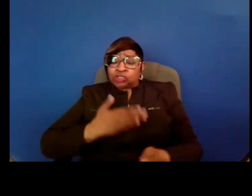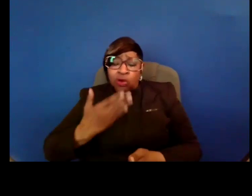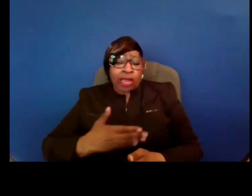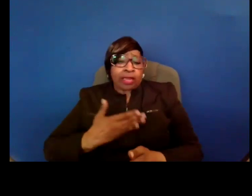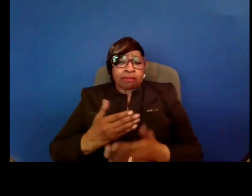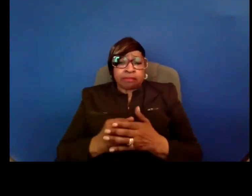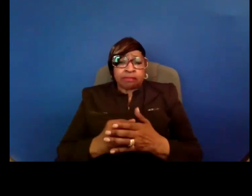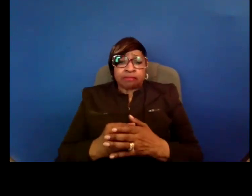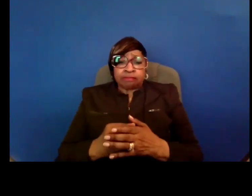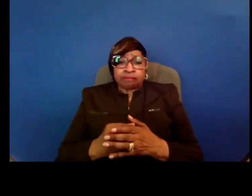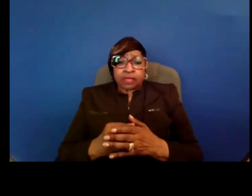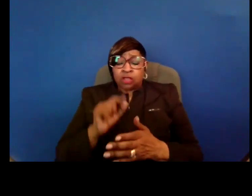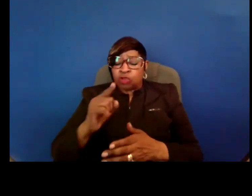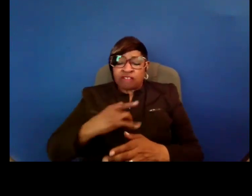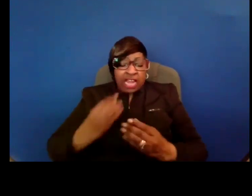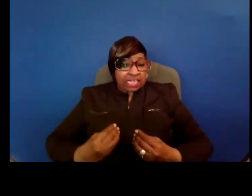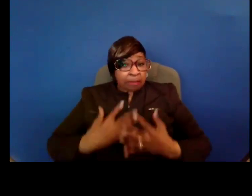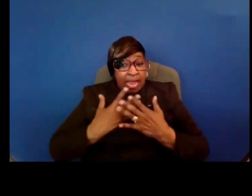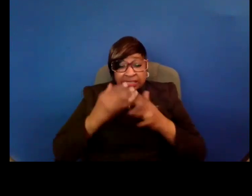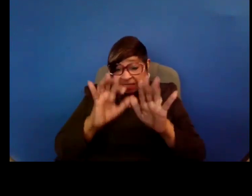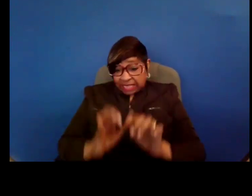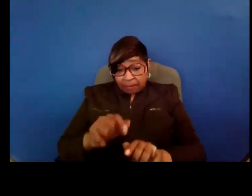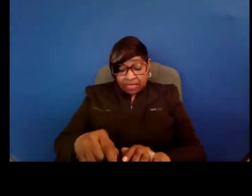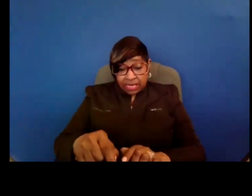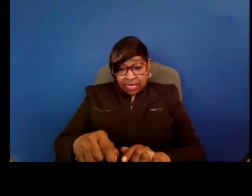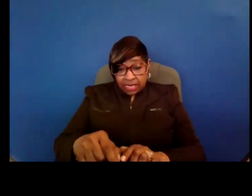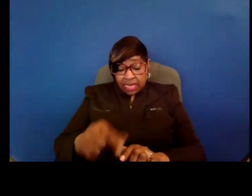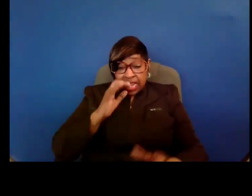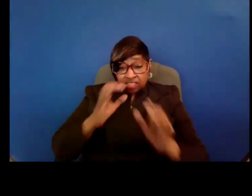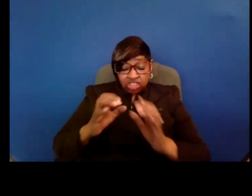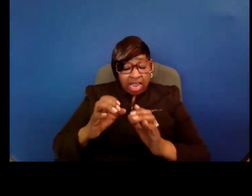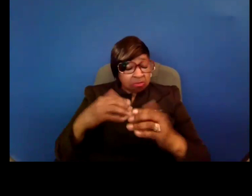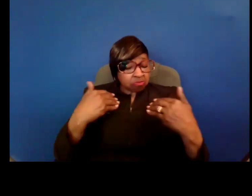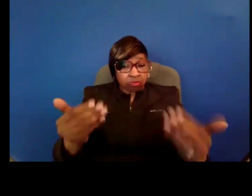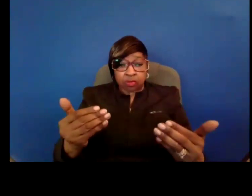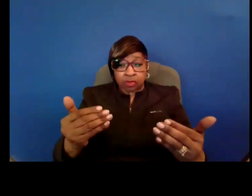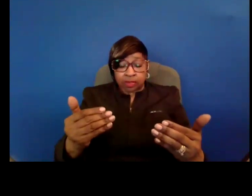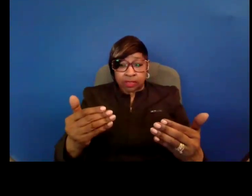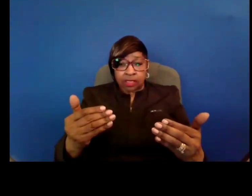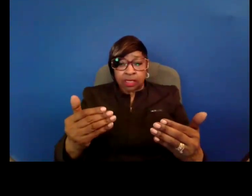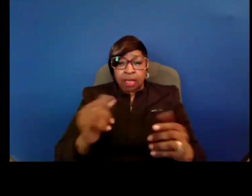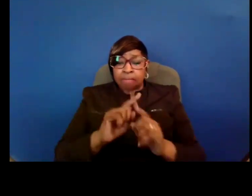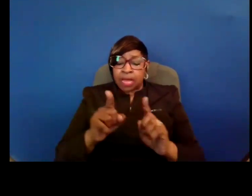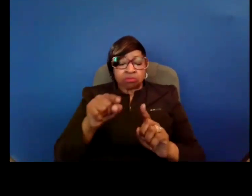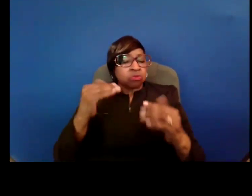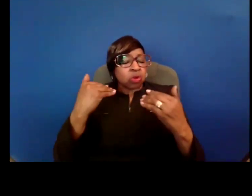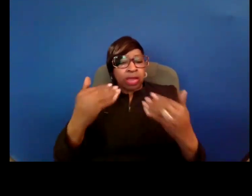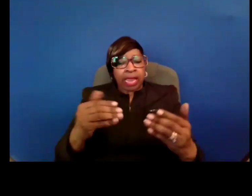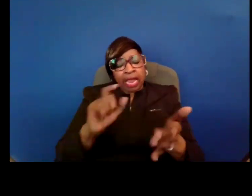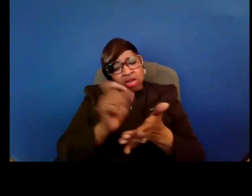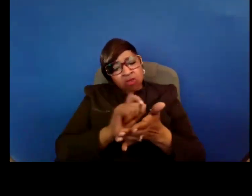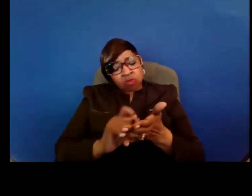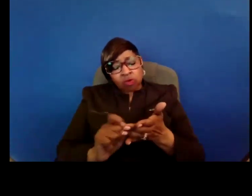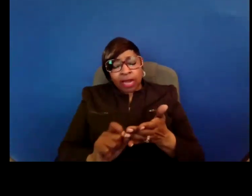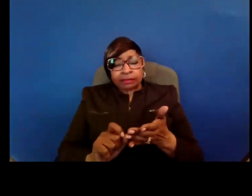you joy? And if you feel inspired to type this into the chat as well, you can do this. But feel free to just write